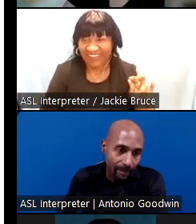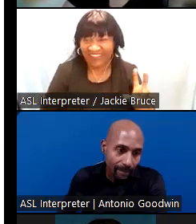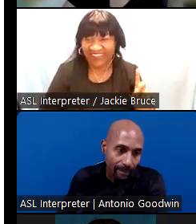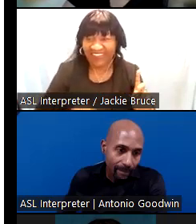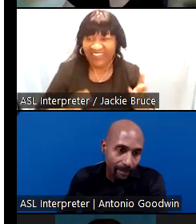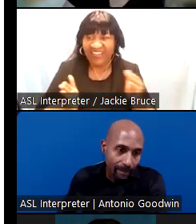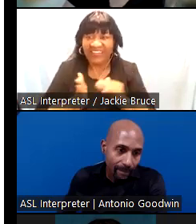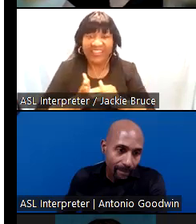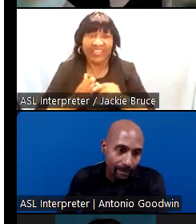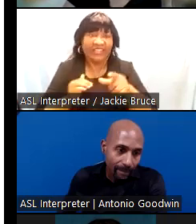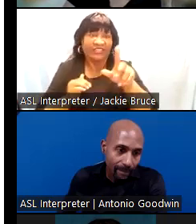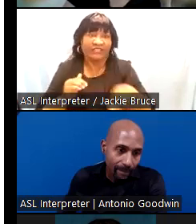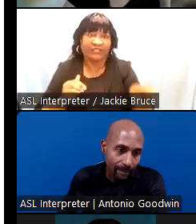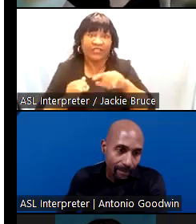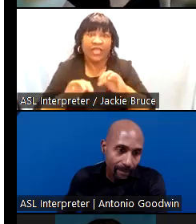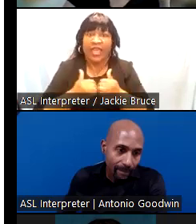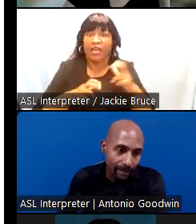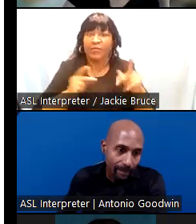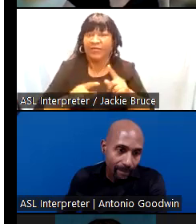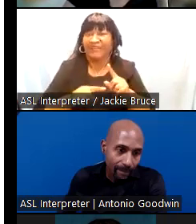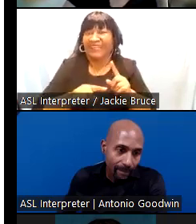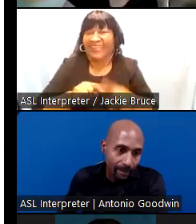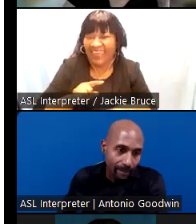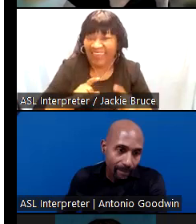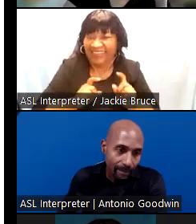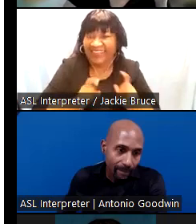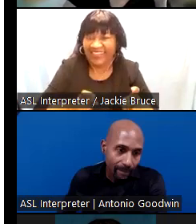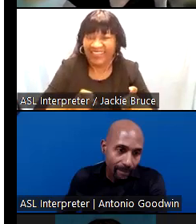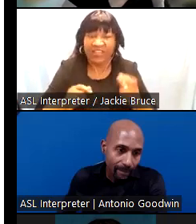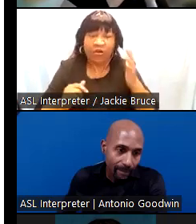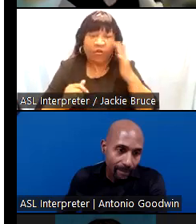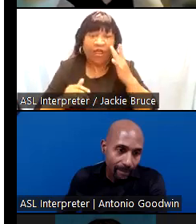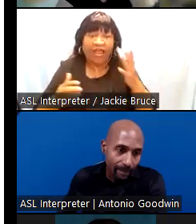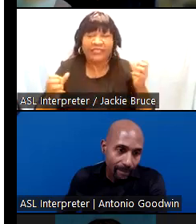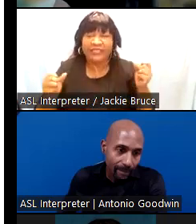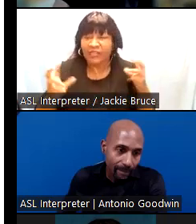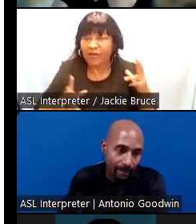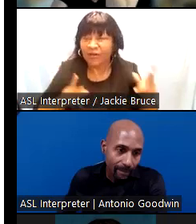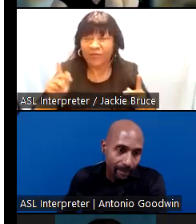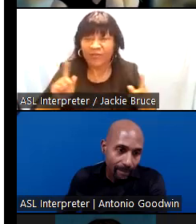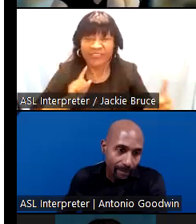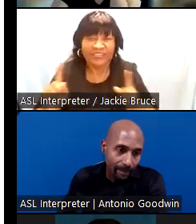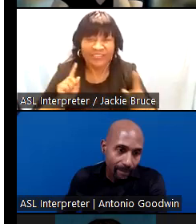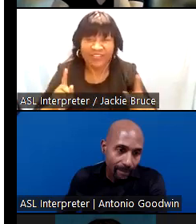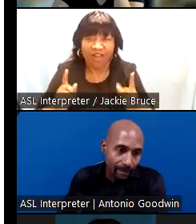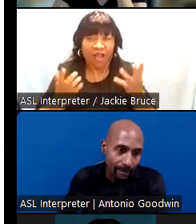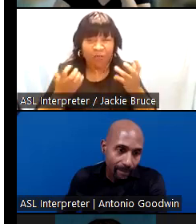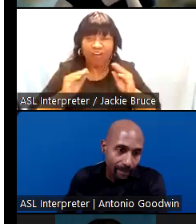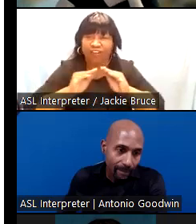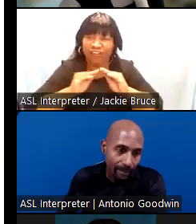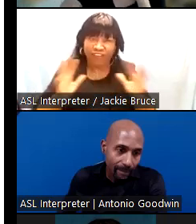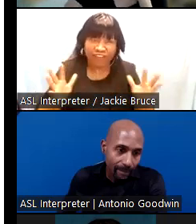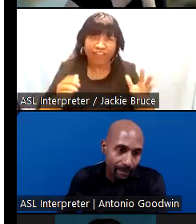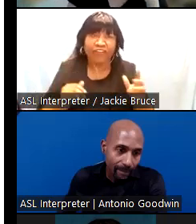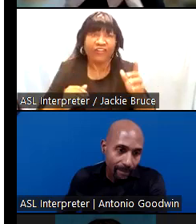people can't get it. And the reason I've added these is I've heard so much fear in community. So I want to be really clear. You're not going to get